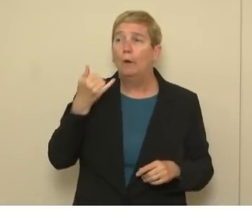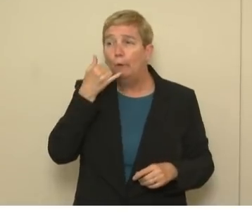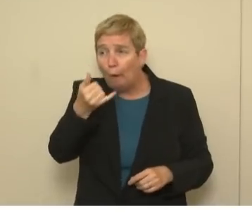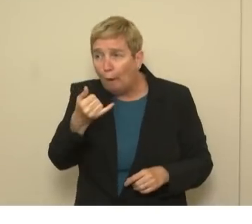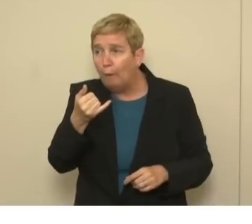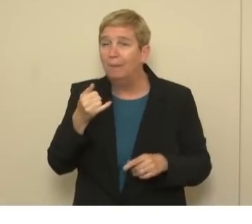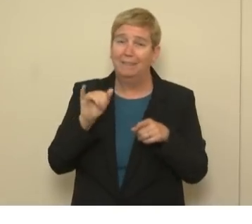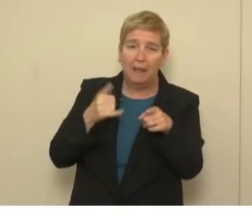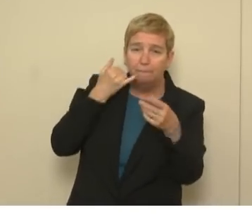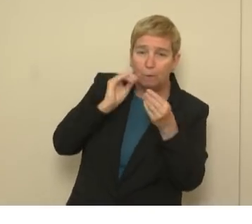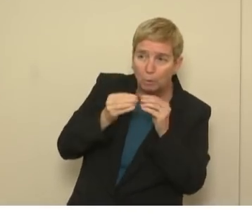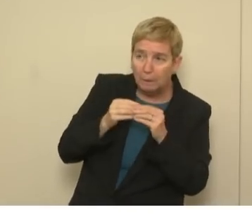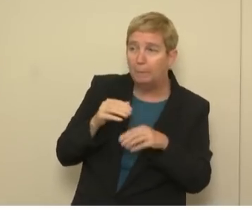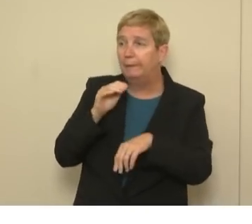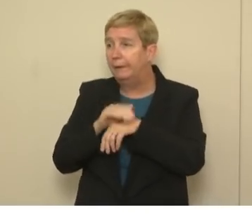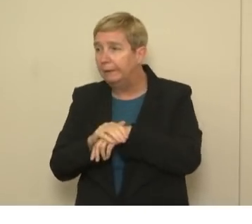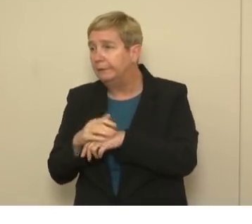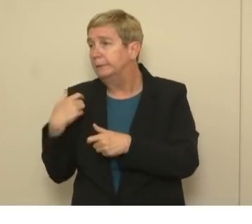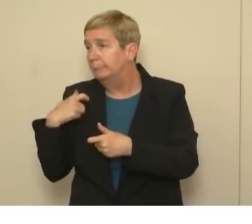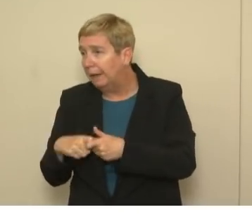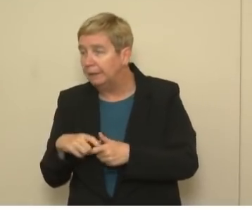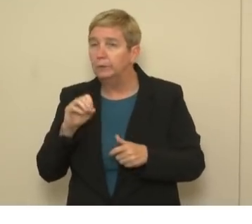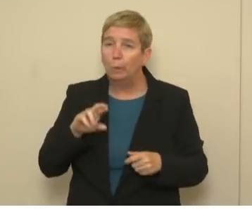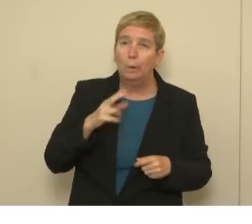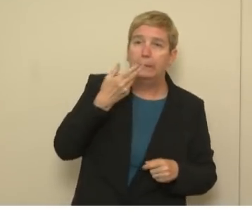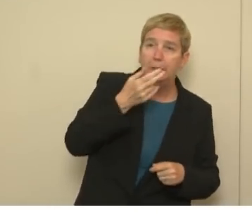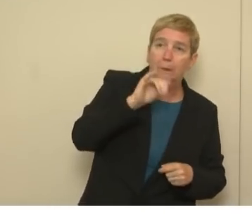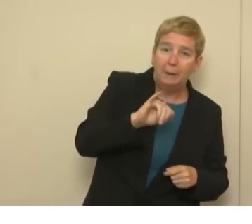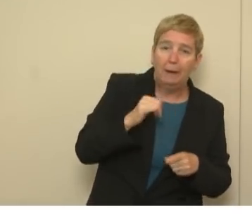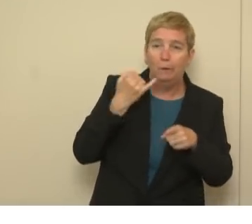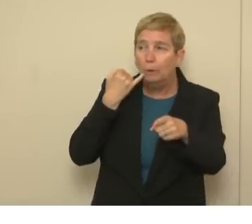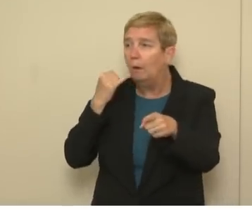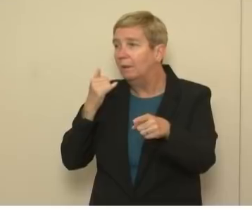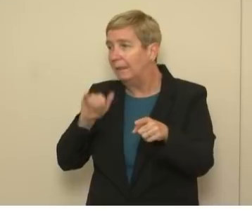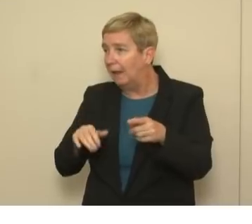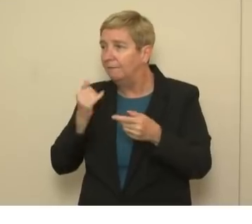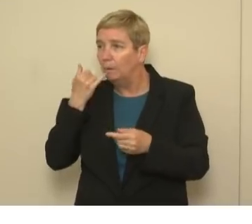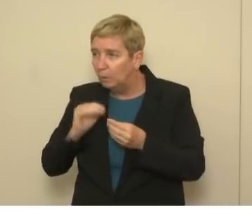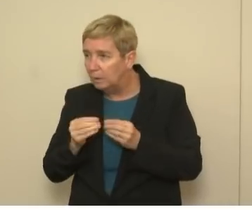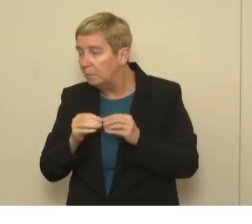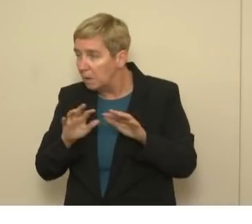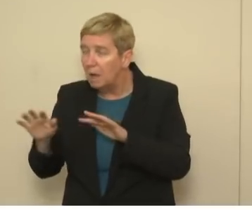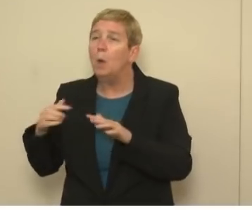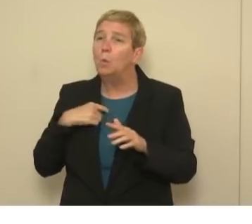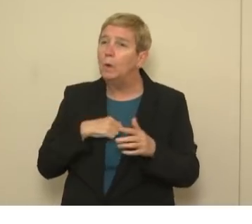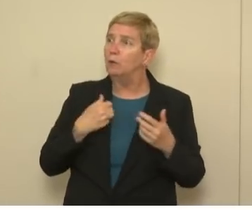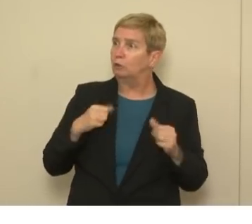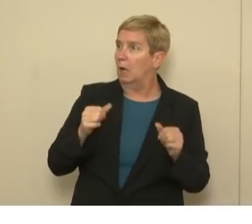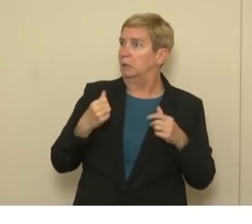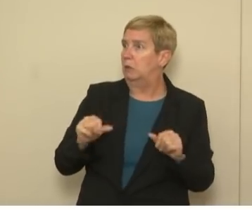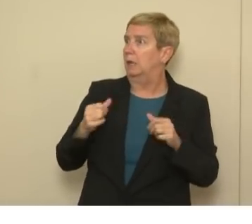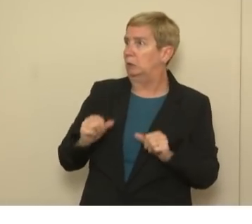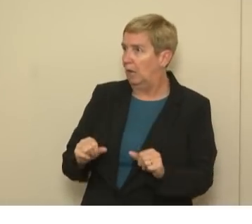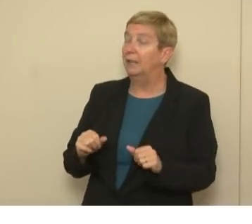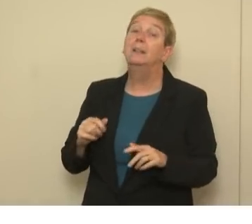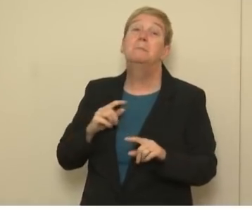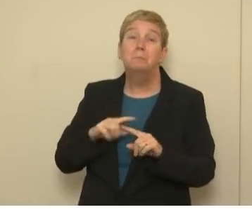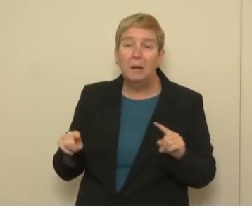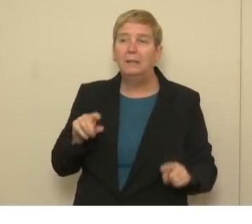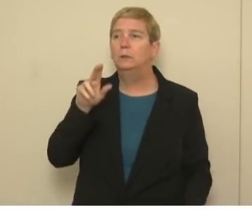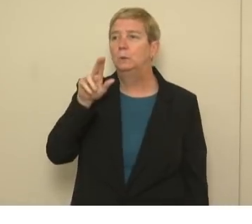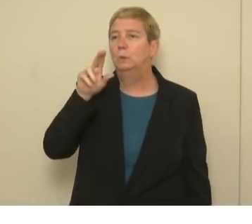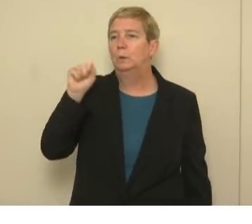your screen, or if you're hearing impaired, call the other number. We are doing everything we can to fill those gaps, but it is a U.S.